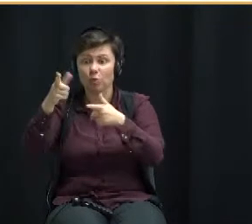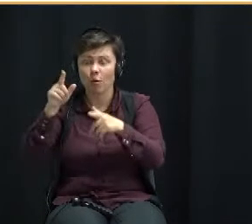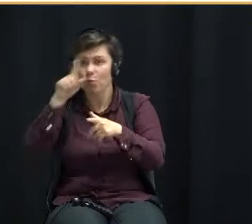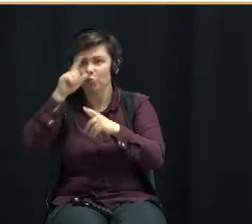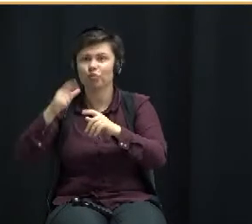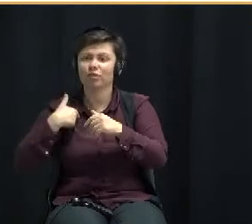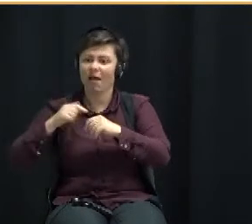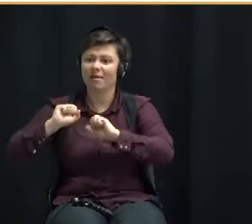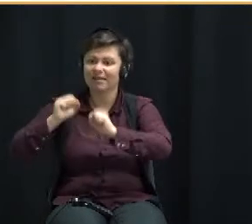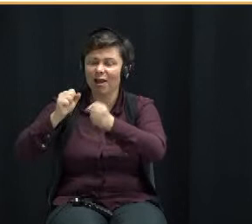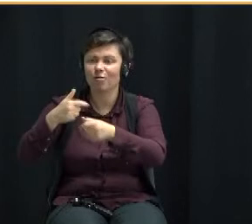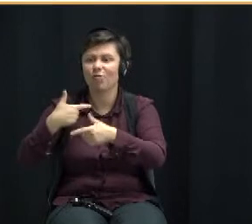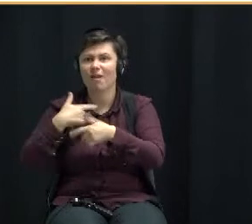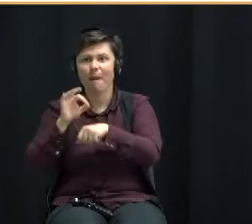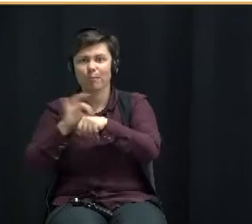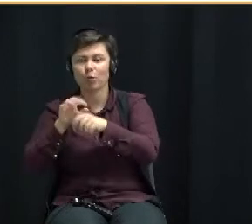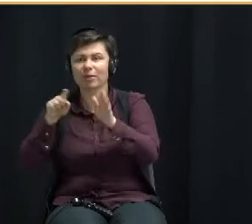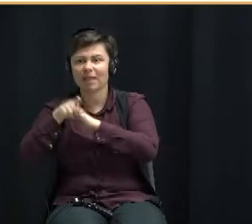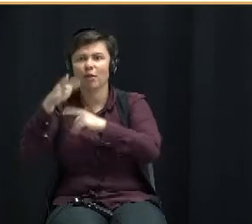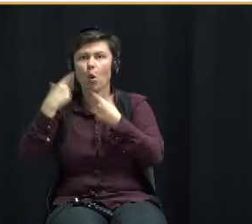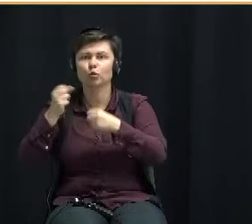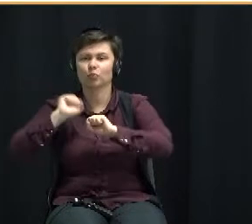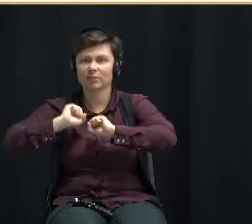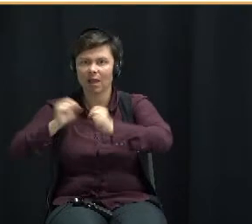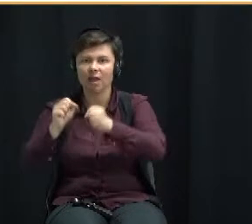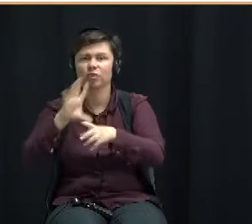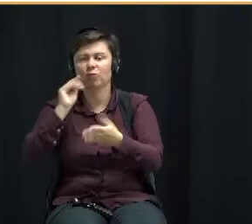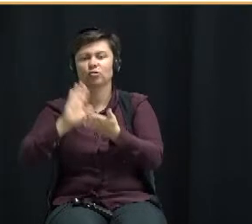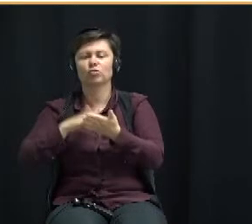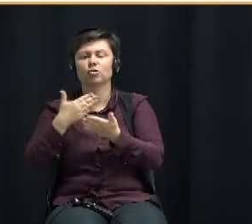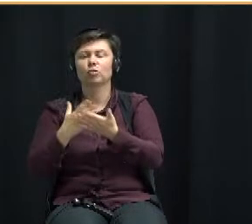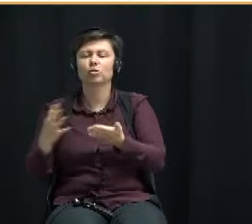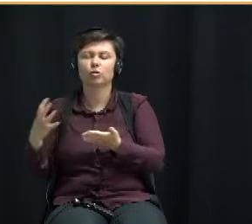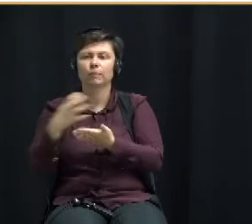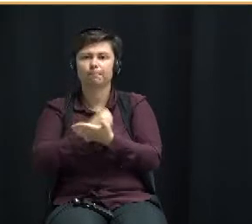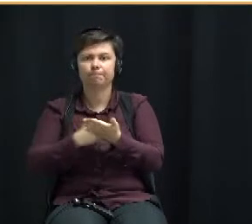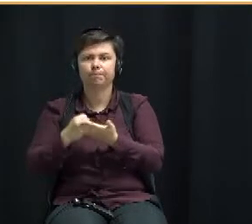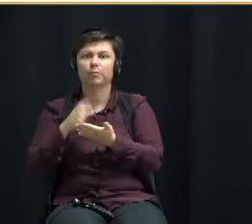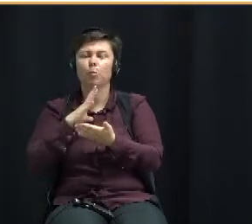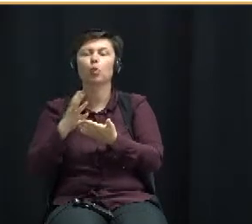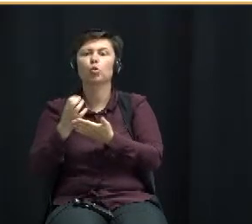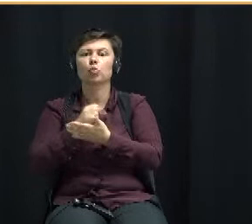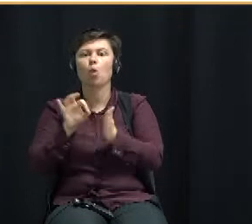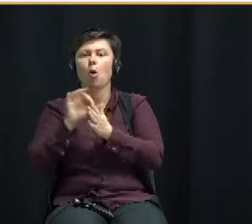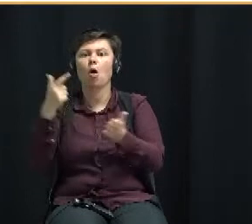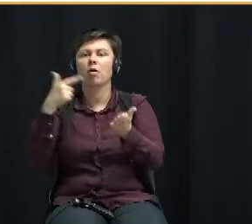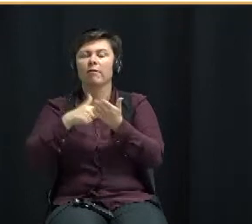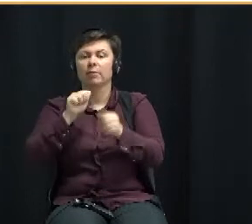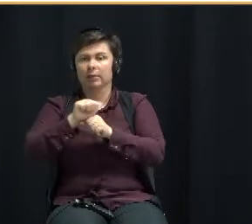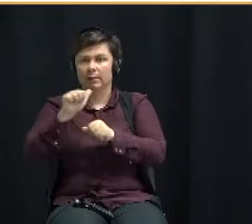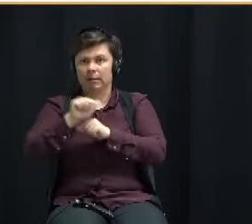all these examples we have gathered since 2011 in different categories are just